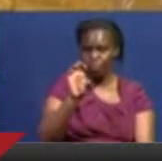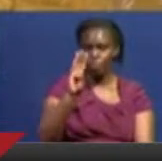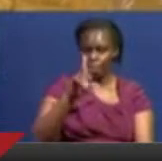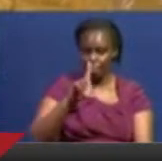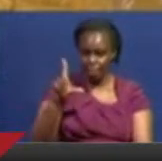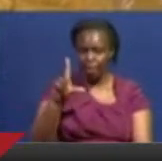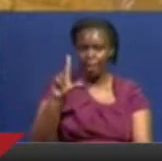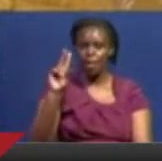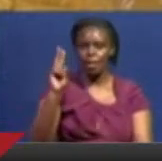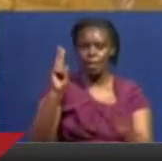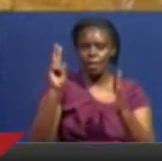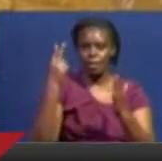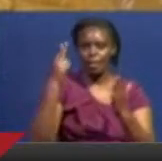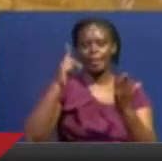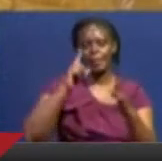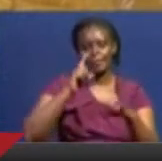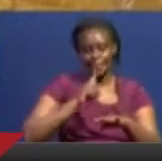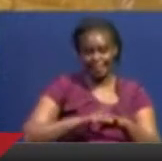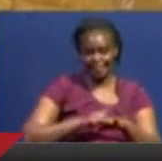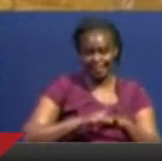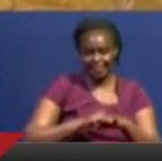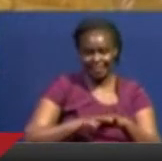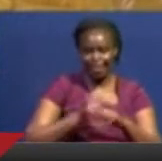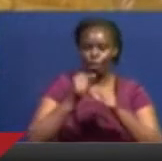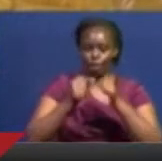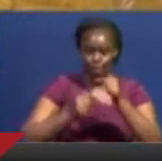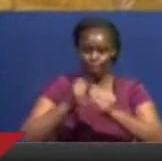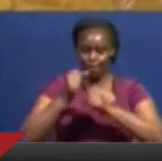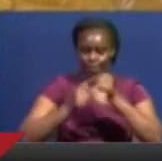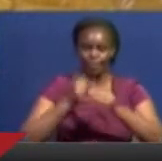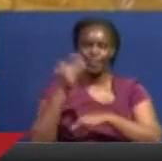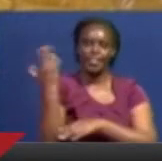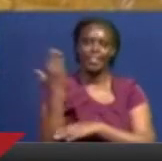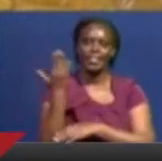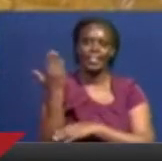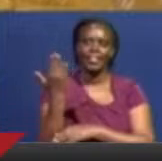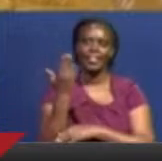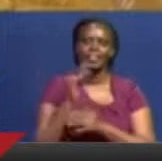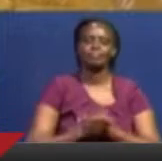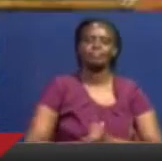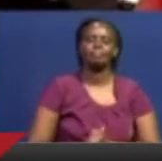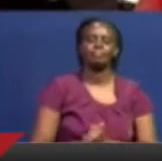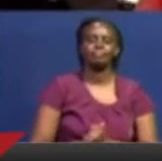time. Then you go on with the good things you are saying.